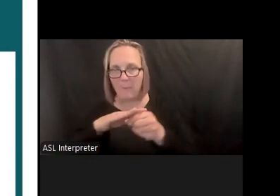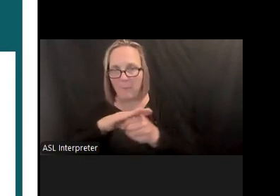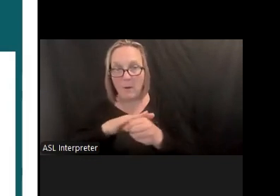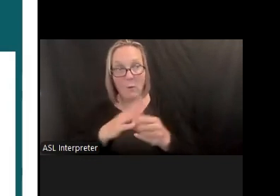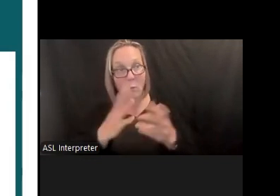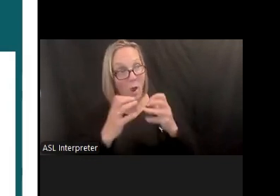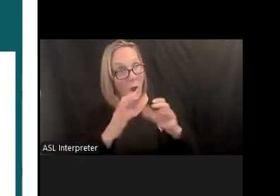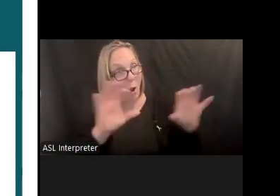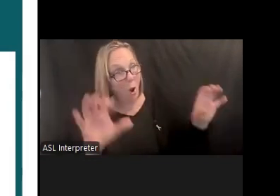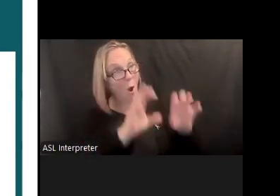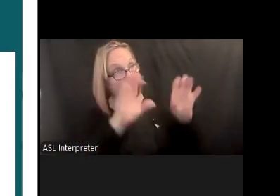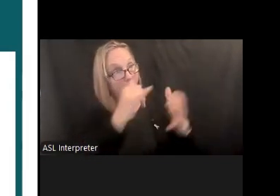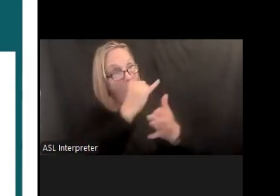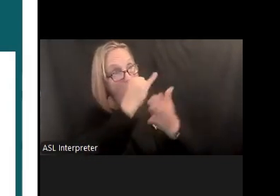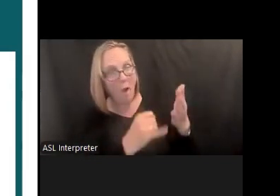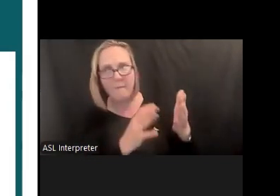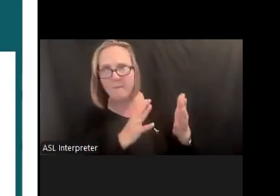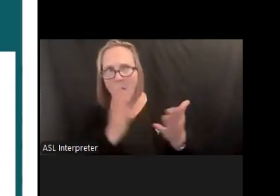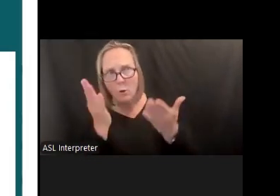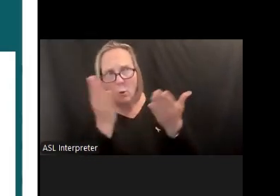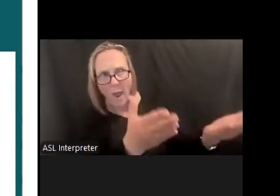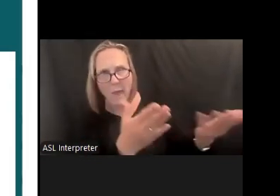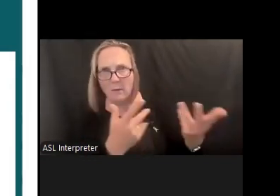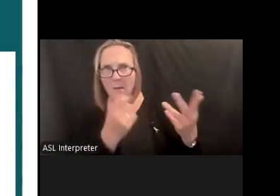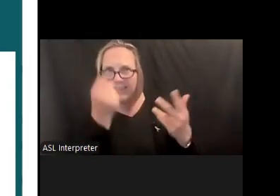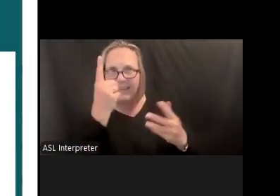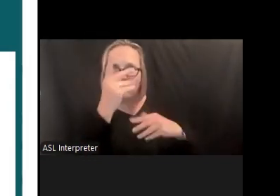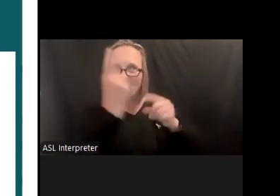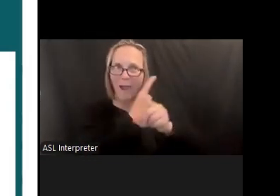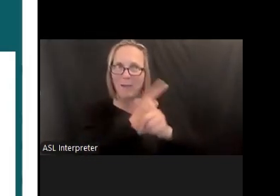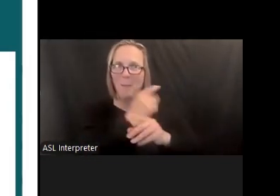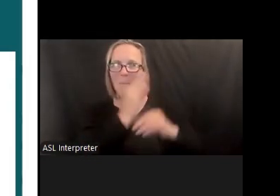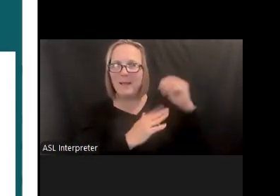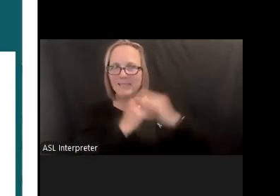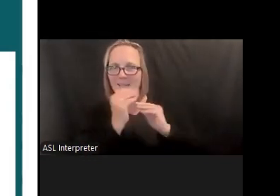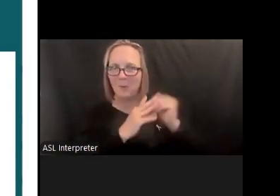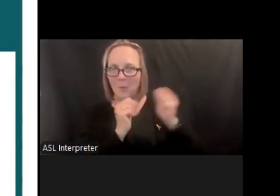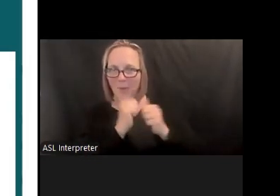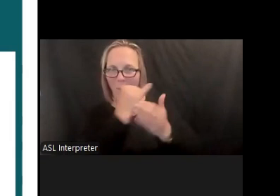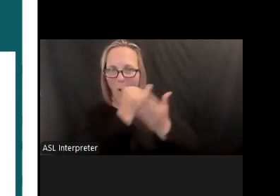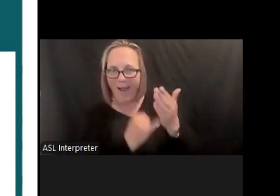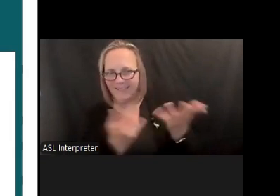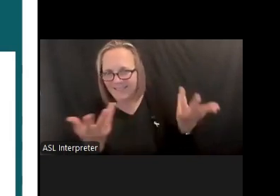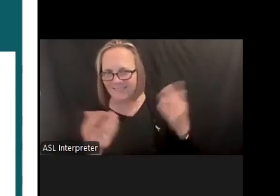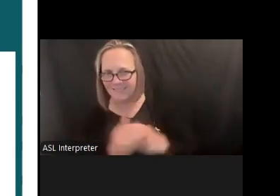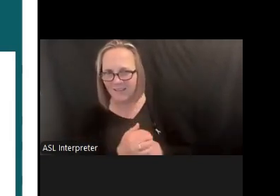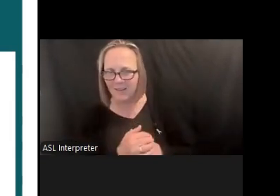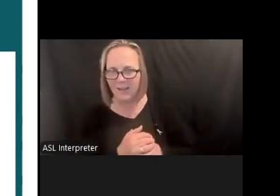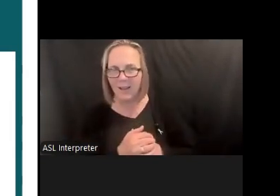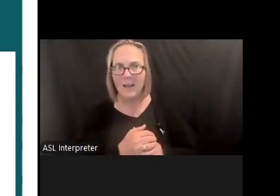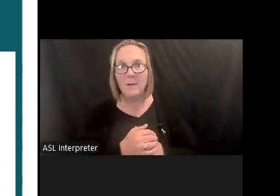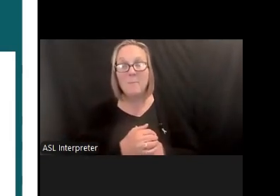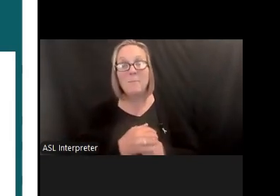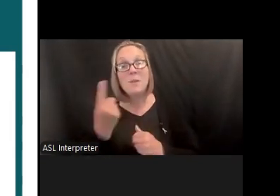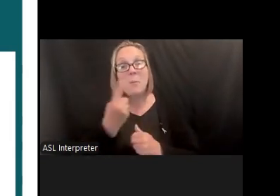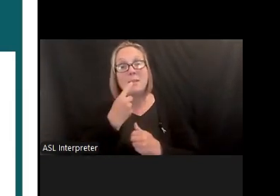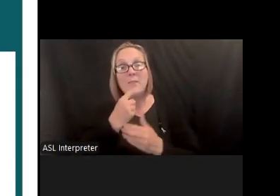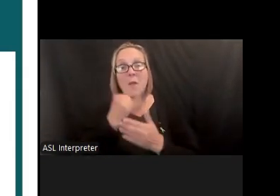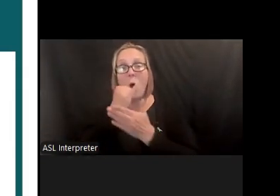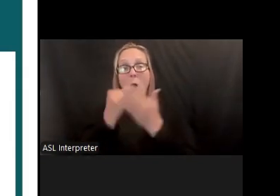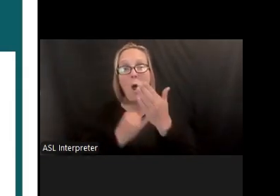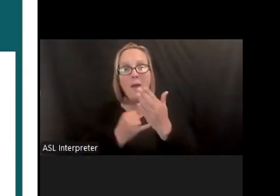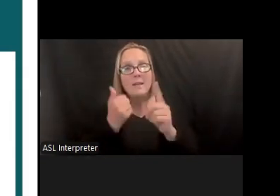pretty art, then put up a building with pretty art. And someone mentioned that the art would be